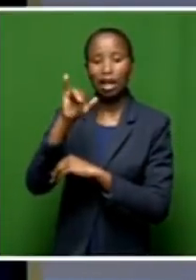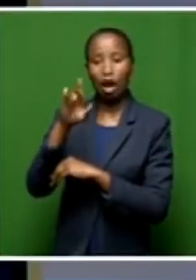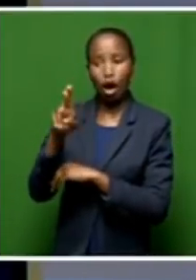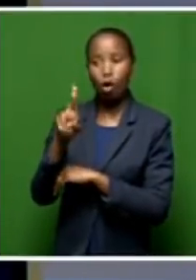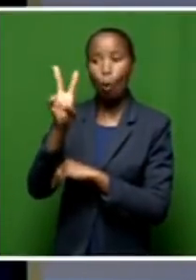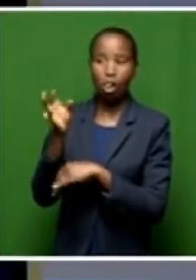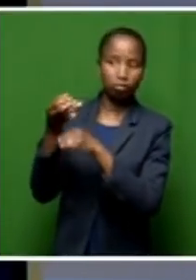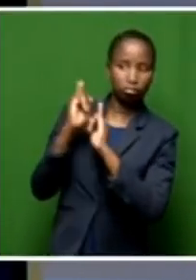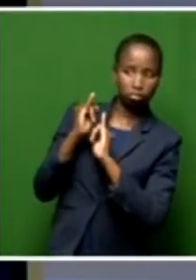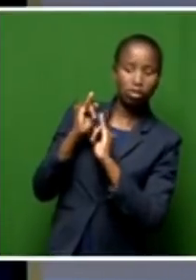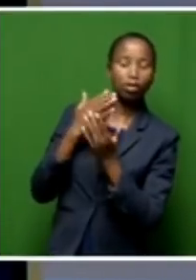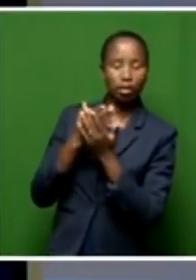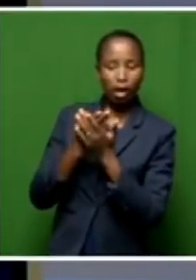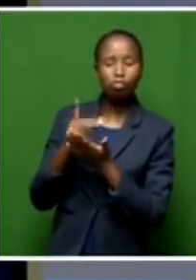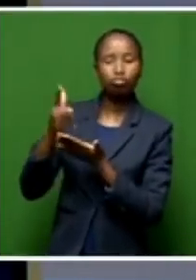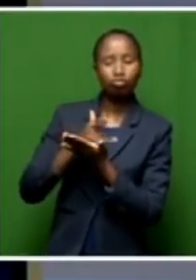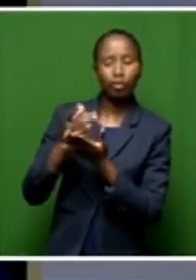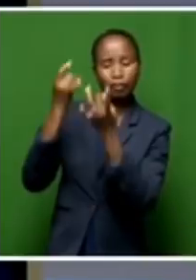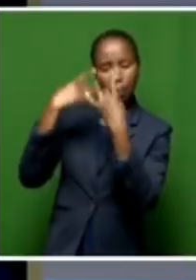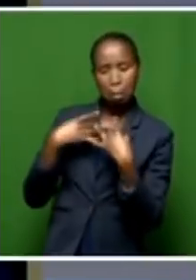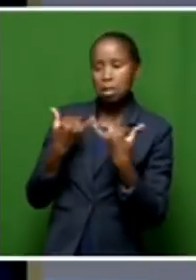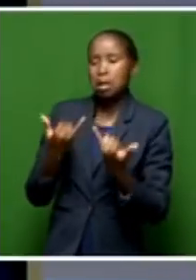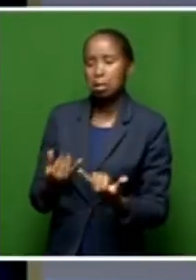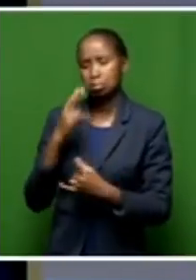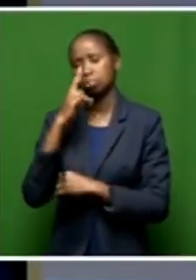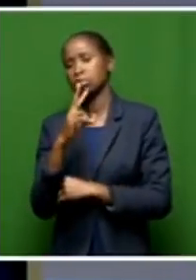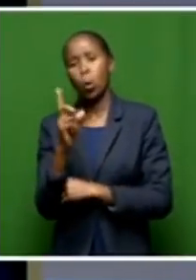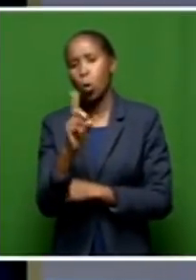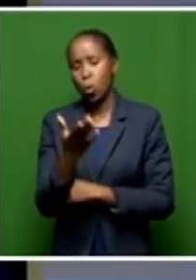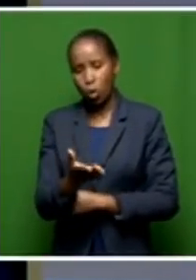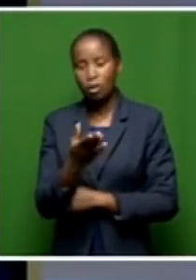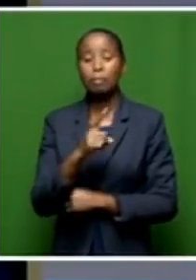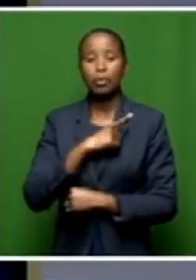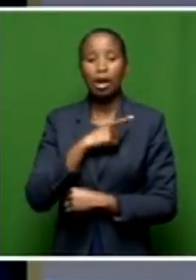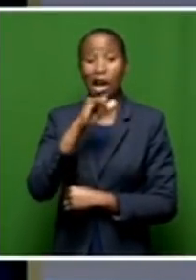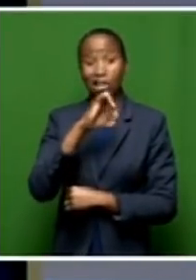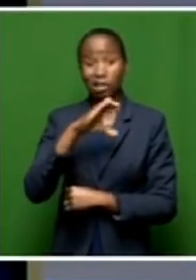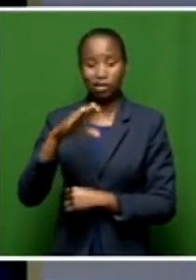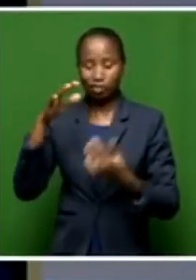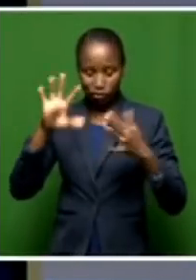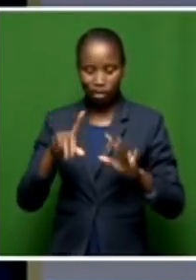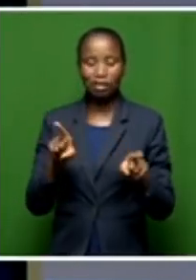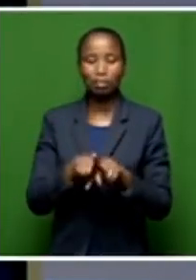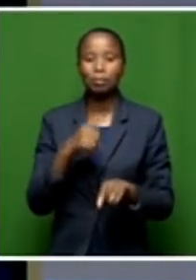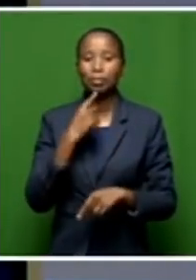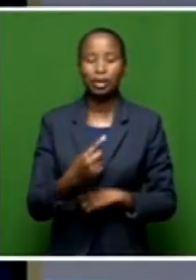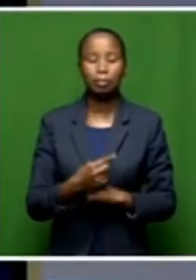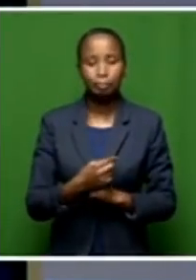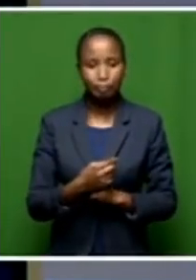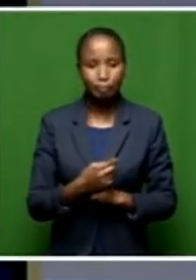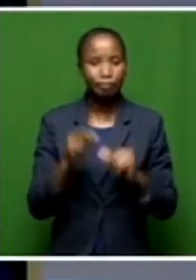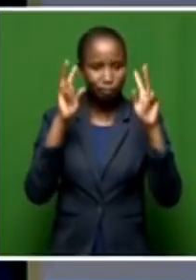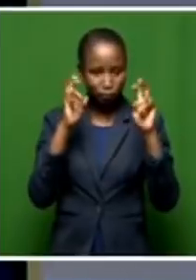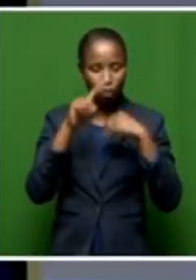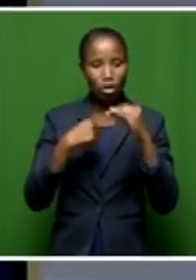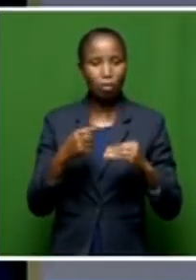currently seeing. And the Electoral Commission also says that some issues around shortages of ballot papers were received, but they have,